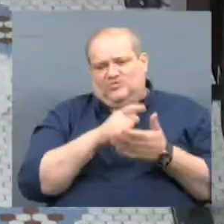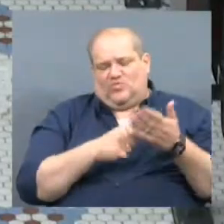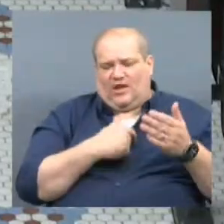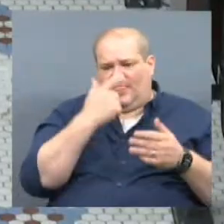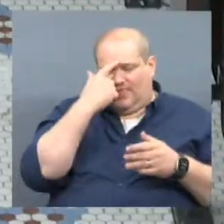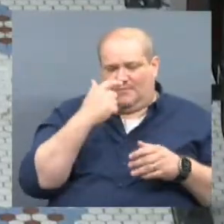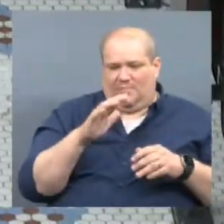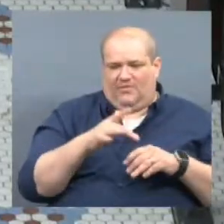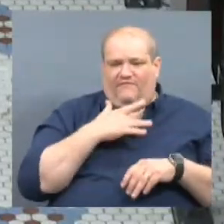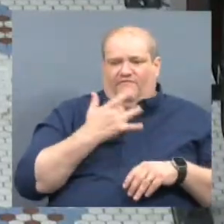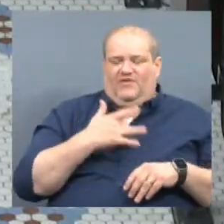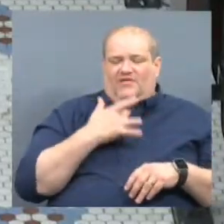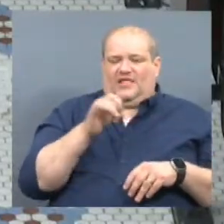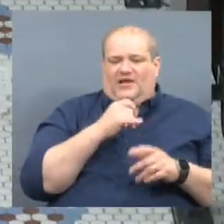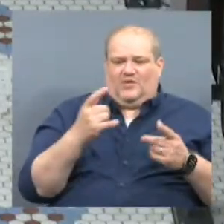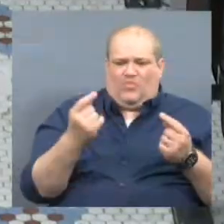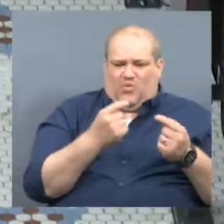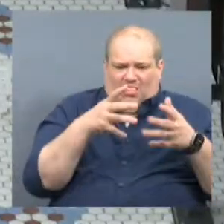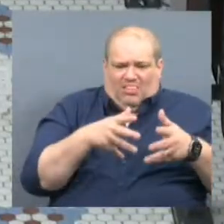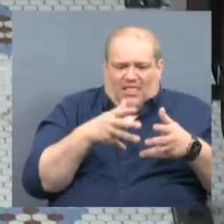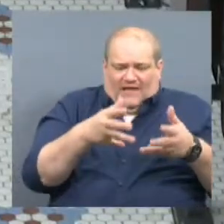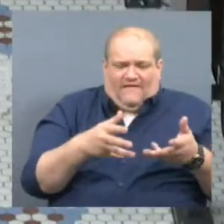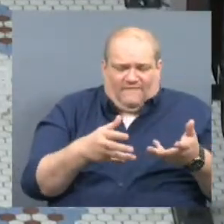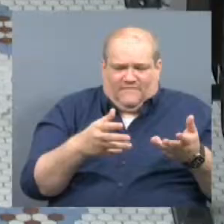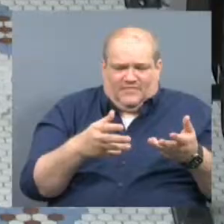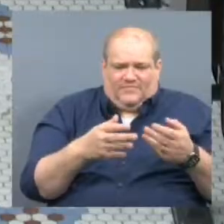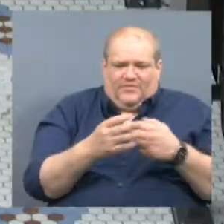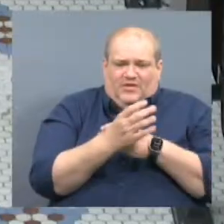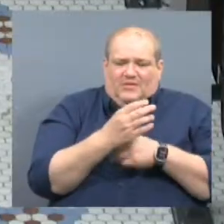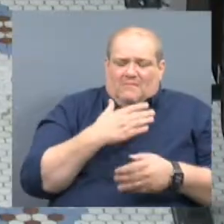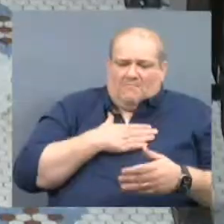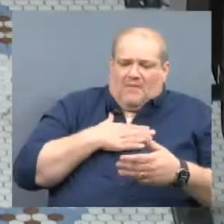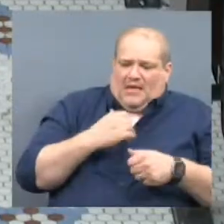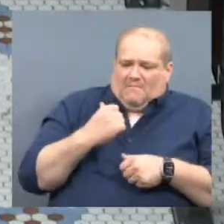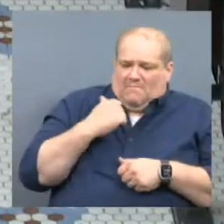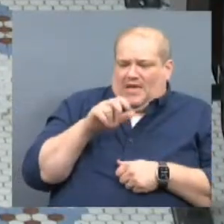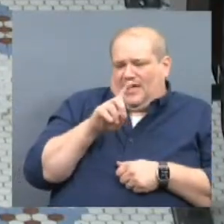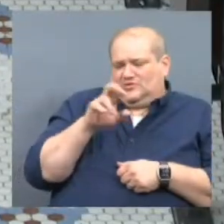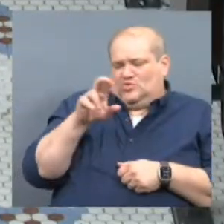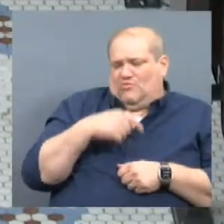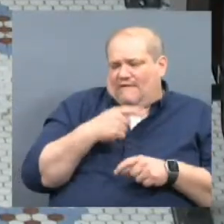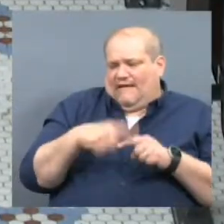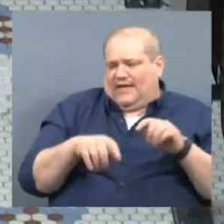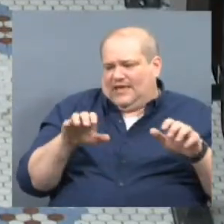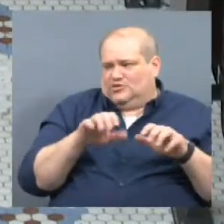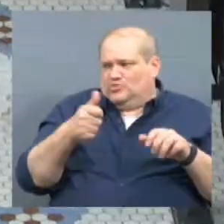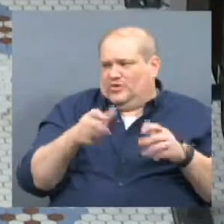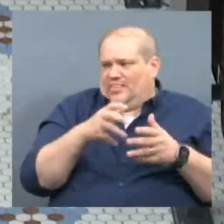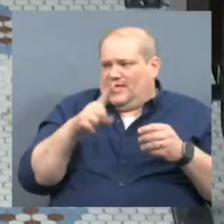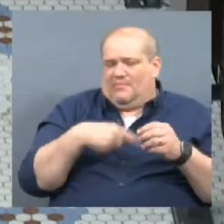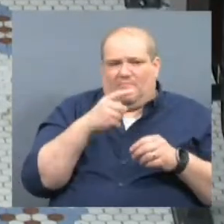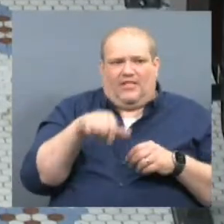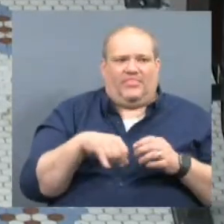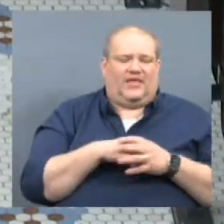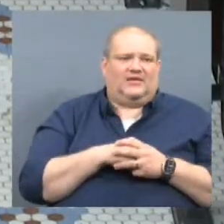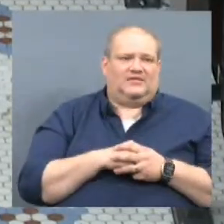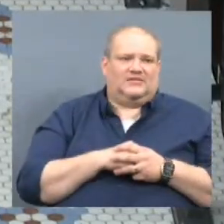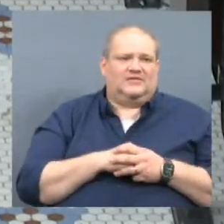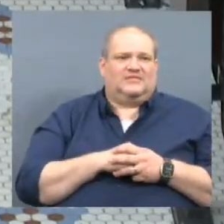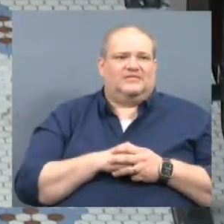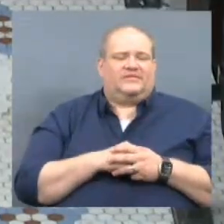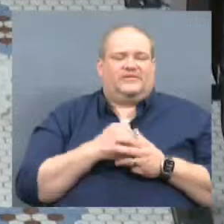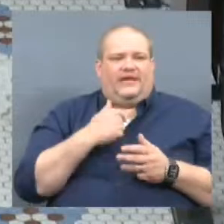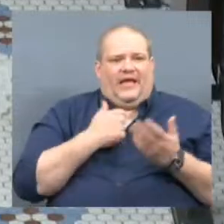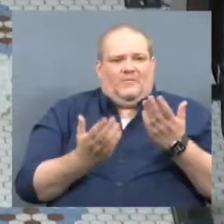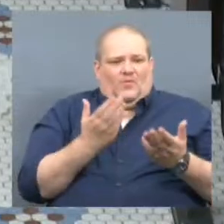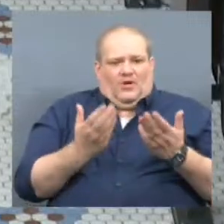this going on, I feel like, what we got left. You right at my back door, and I can't do anything about it. So, I